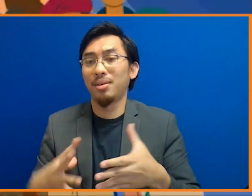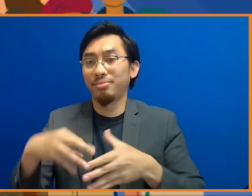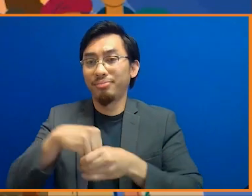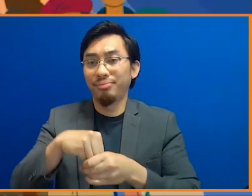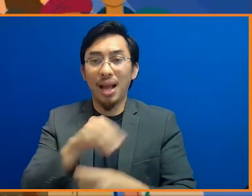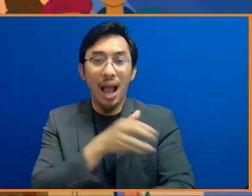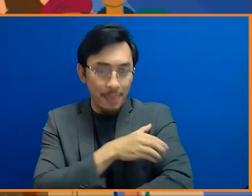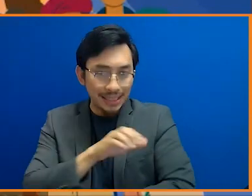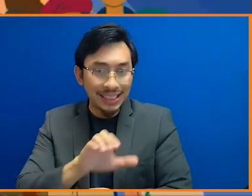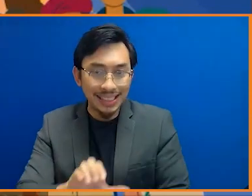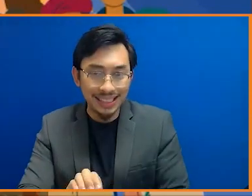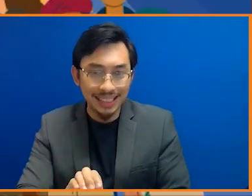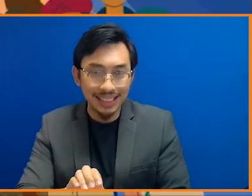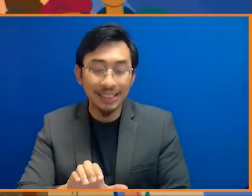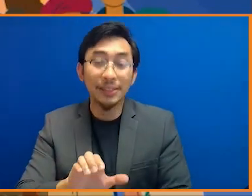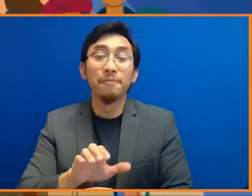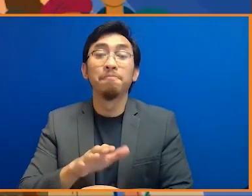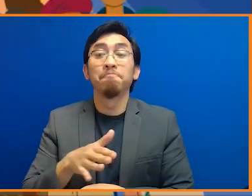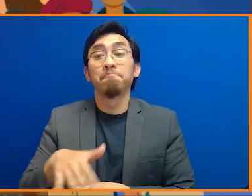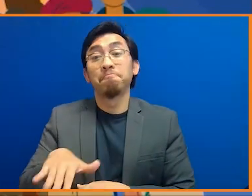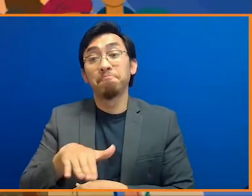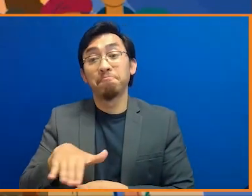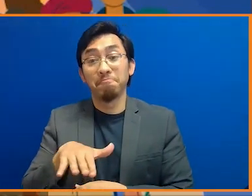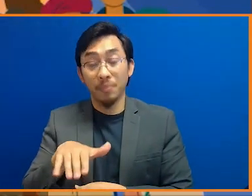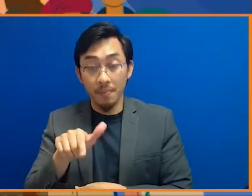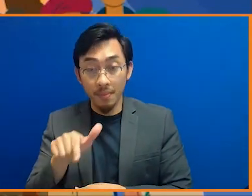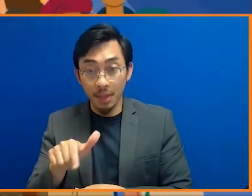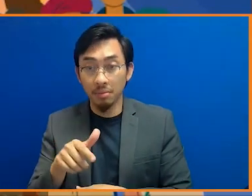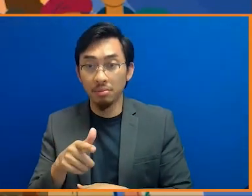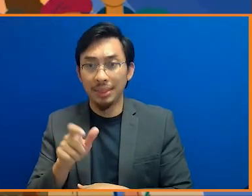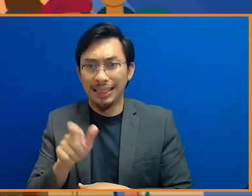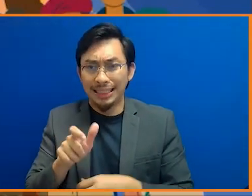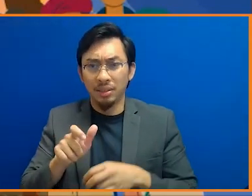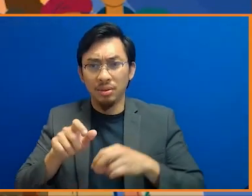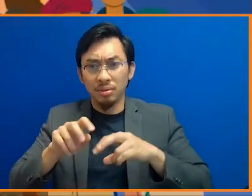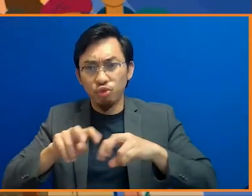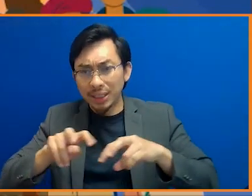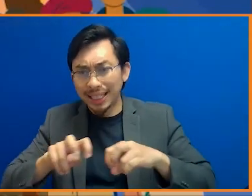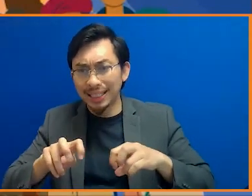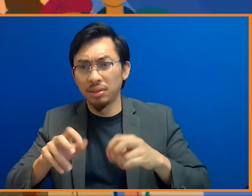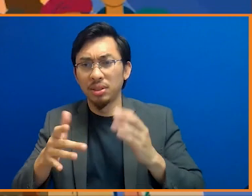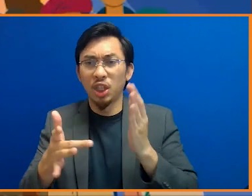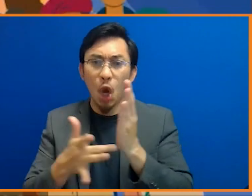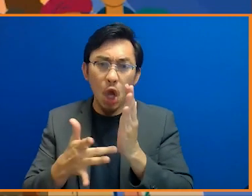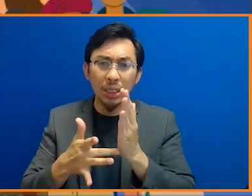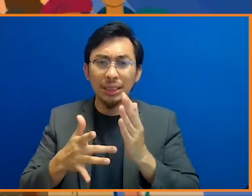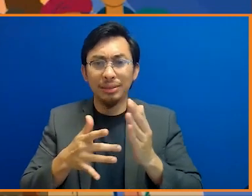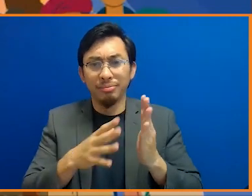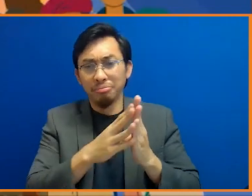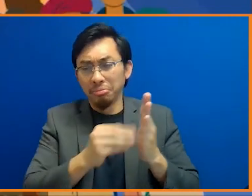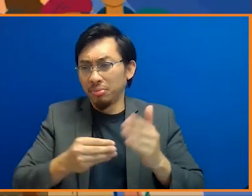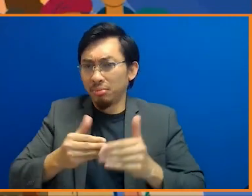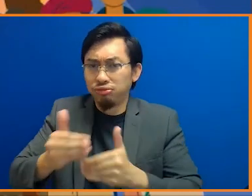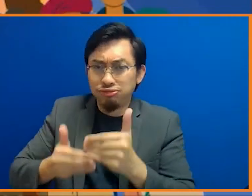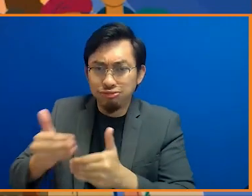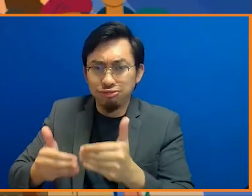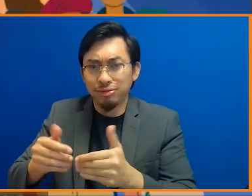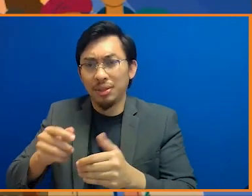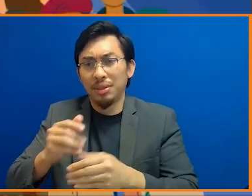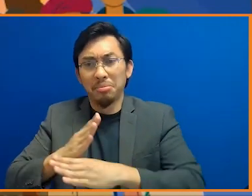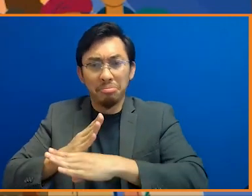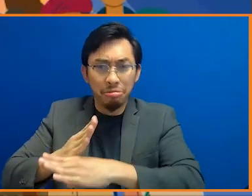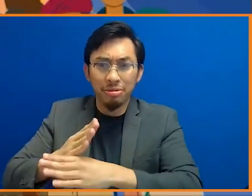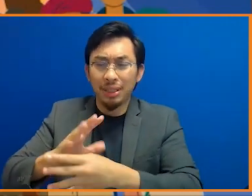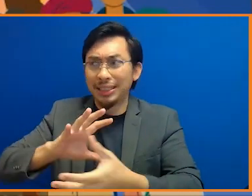of capacity. So even an area does not have any research or any